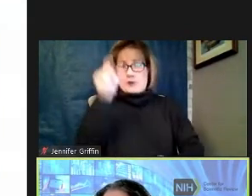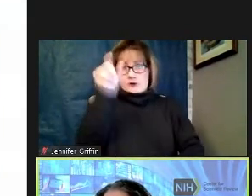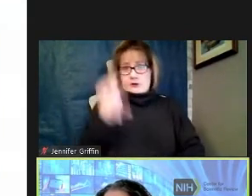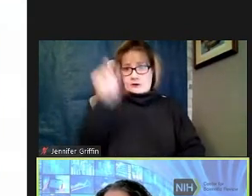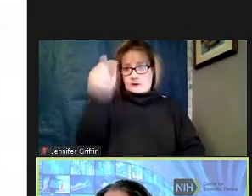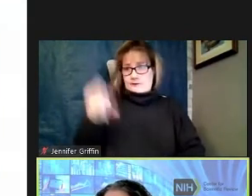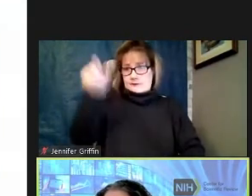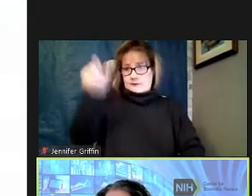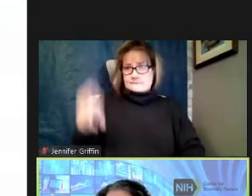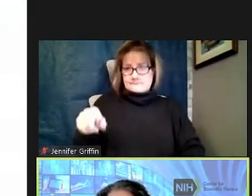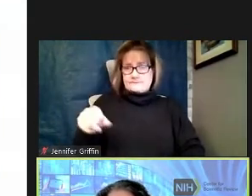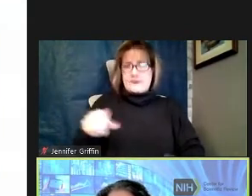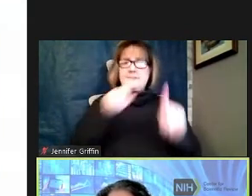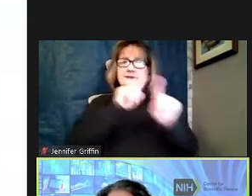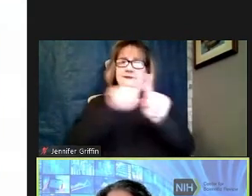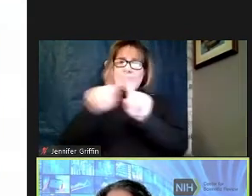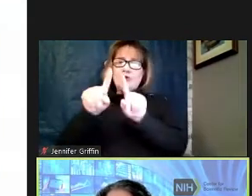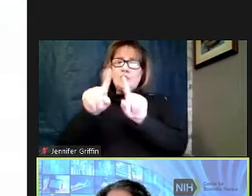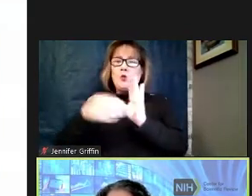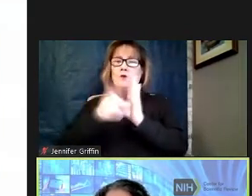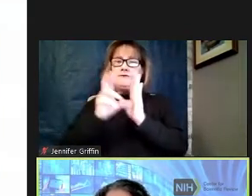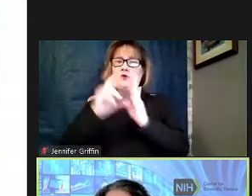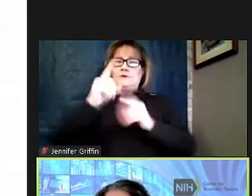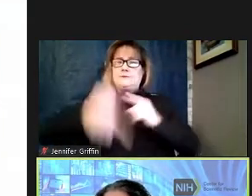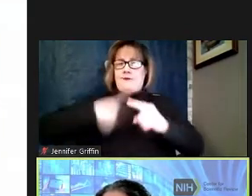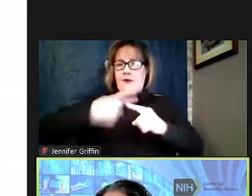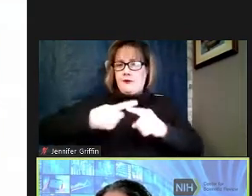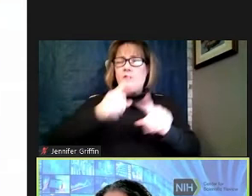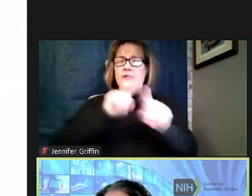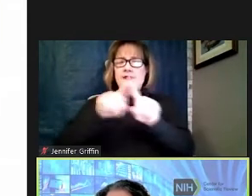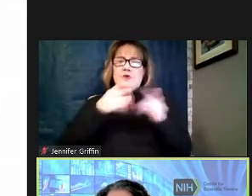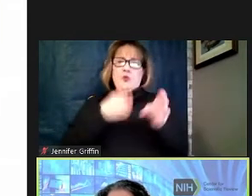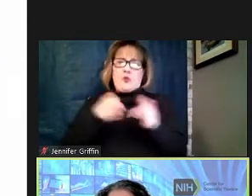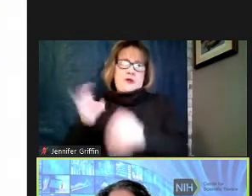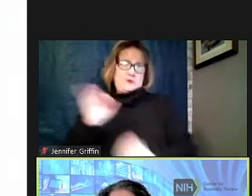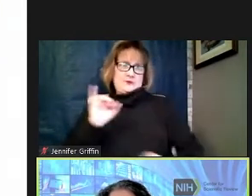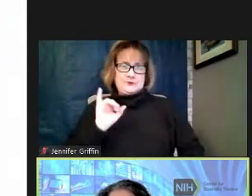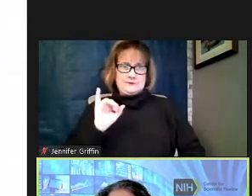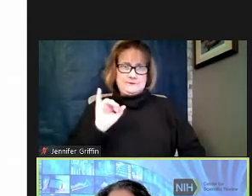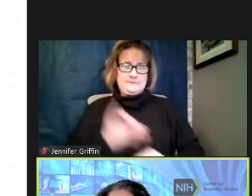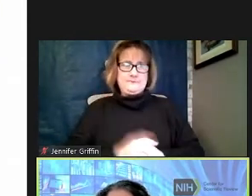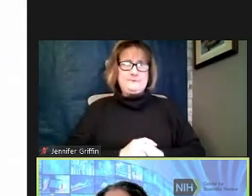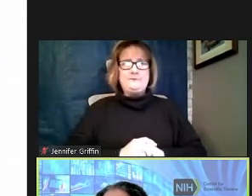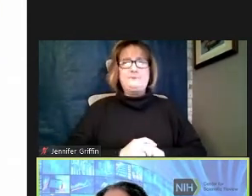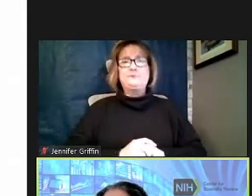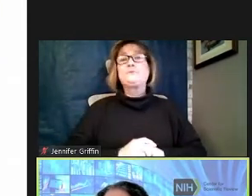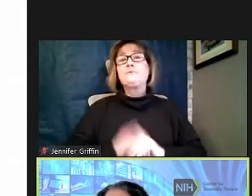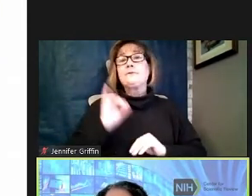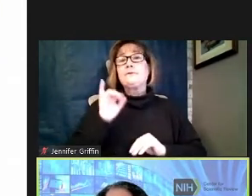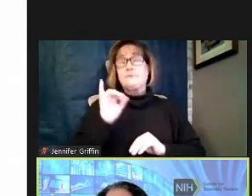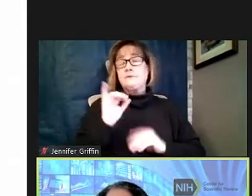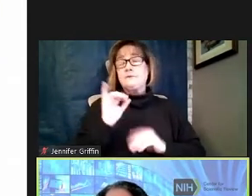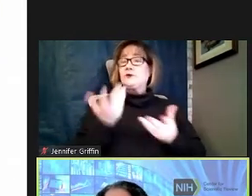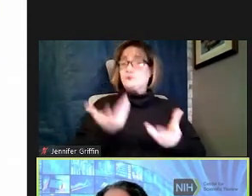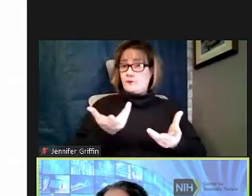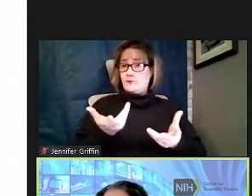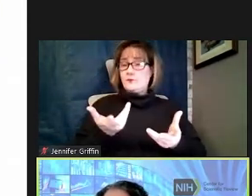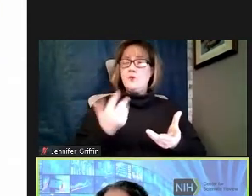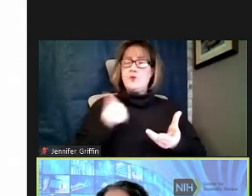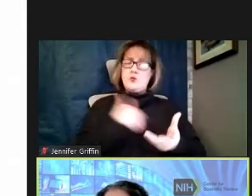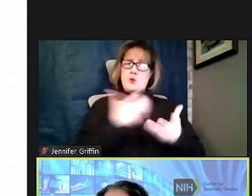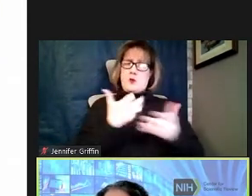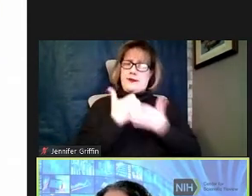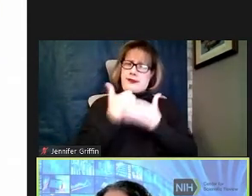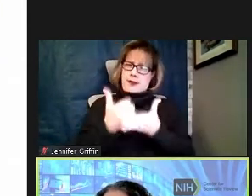the different review cycles and the different mechanisms. So we want to help